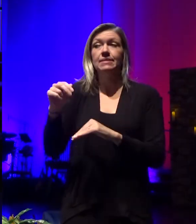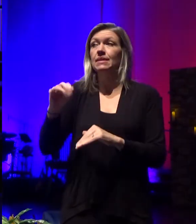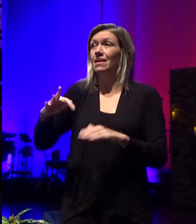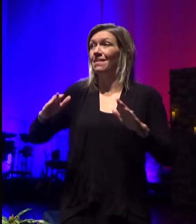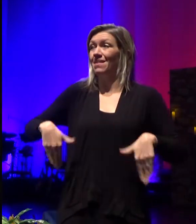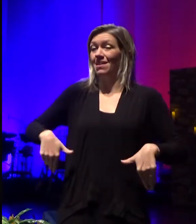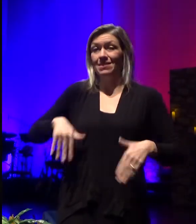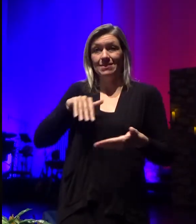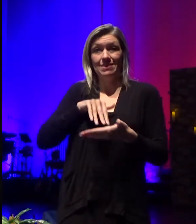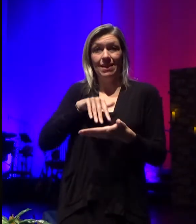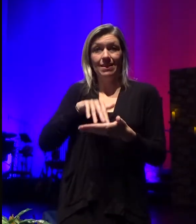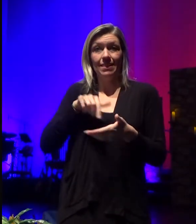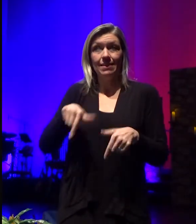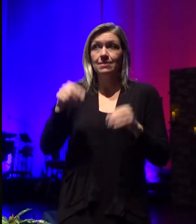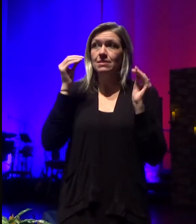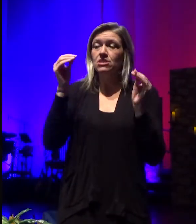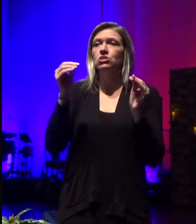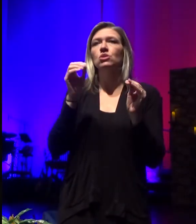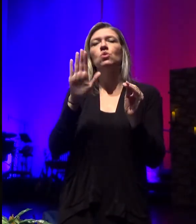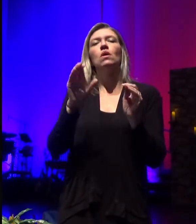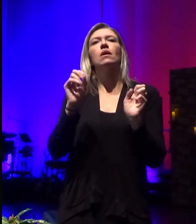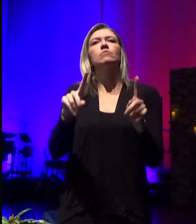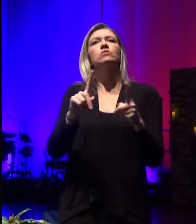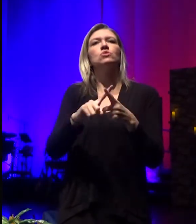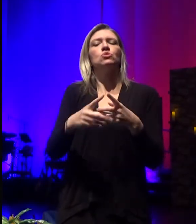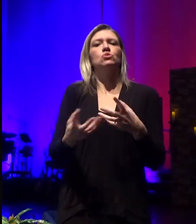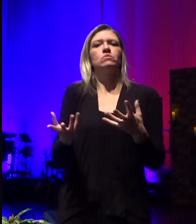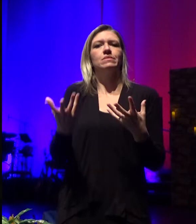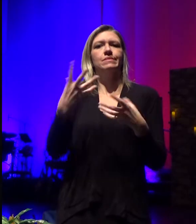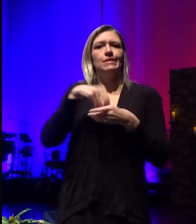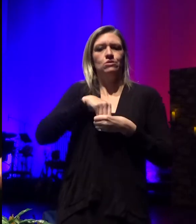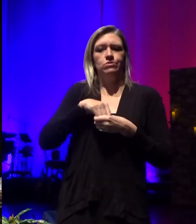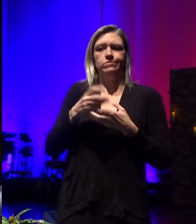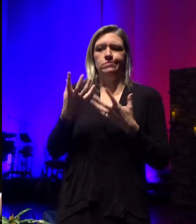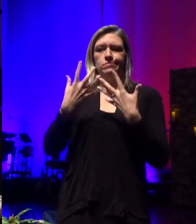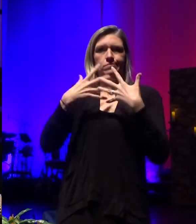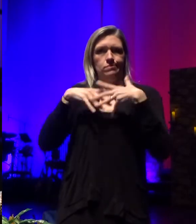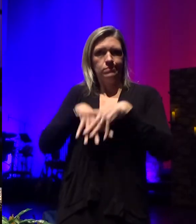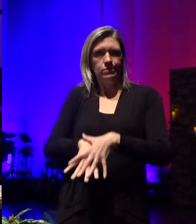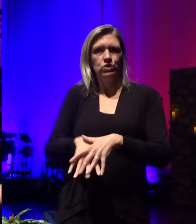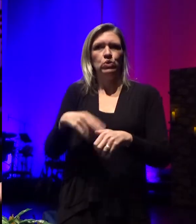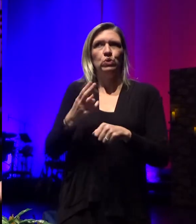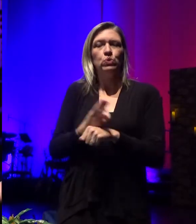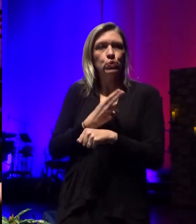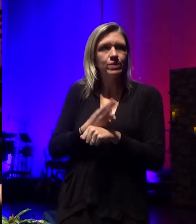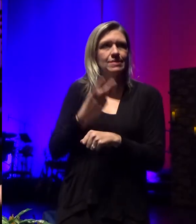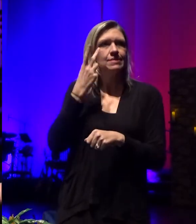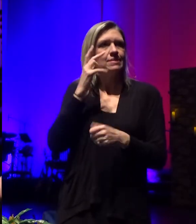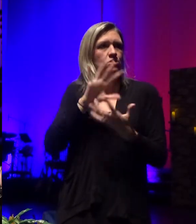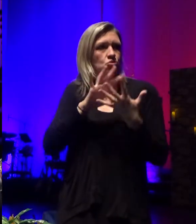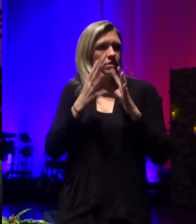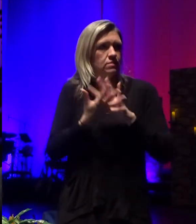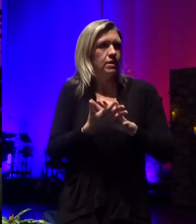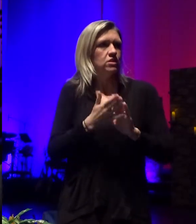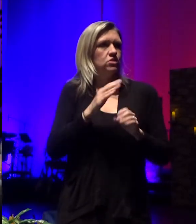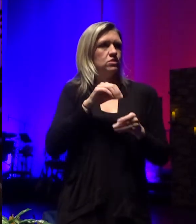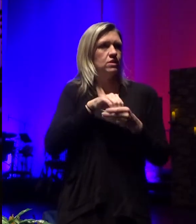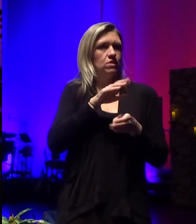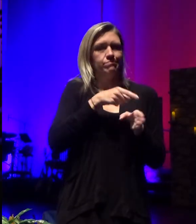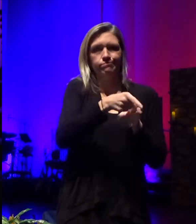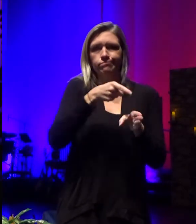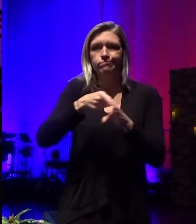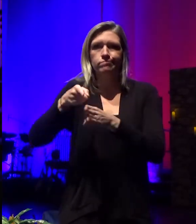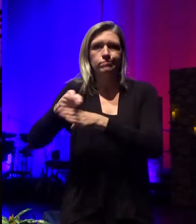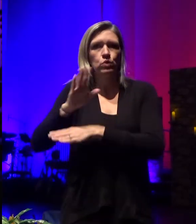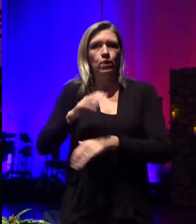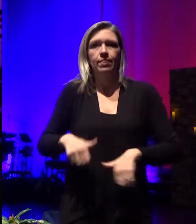to integrate it, not just hear it, but integrate it and use it and see the transformations in every area of your life. And if you've done it before, do it again.